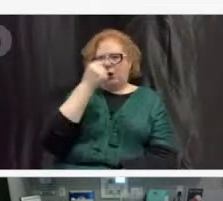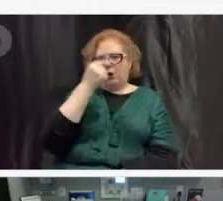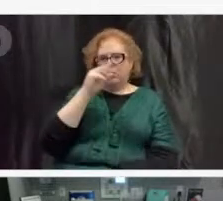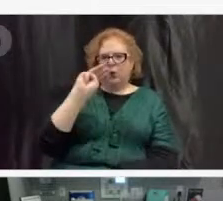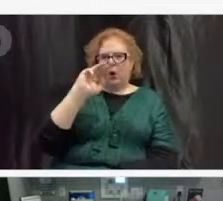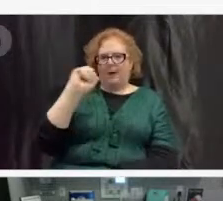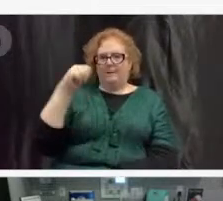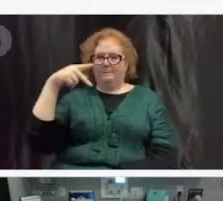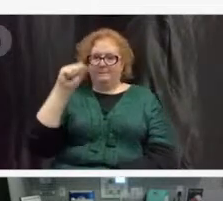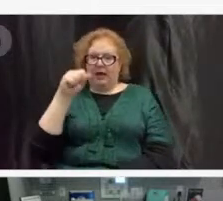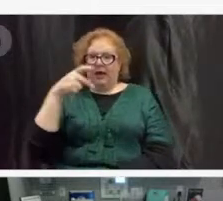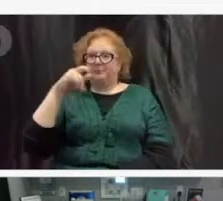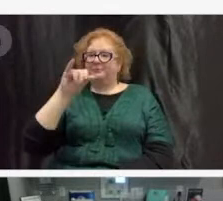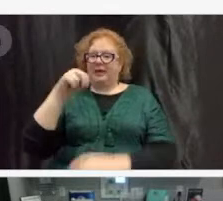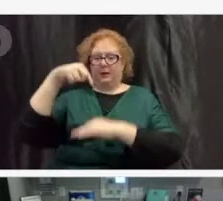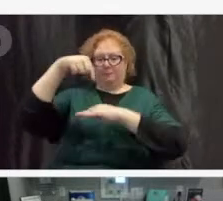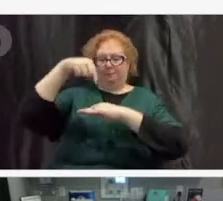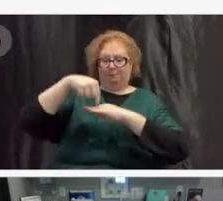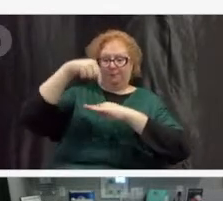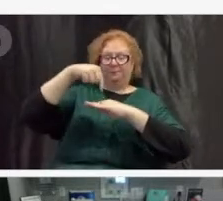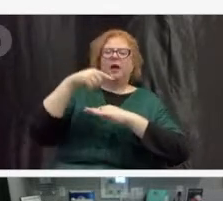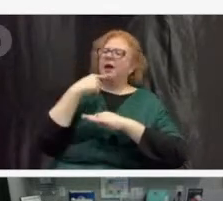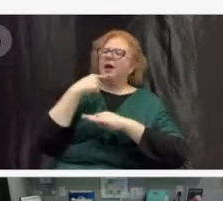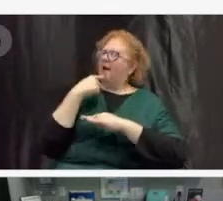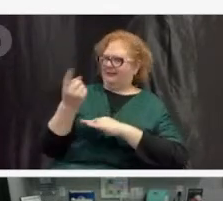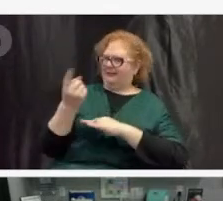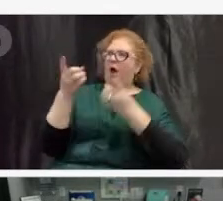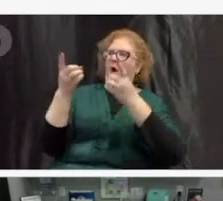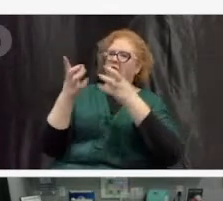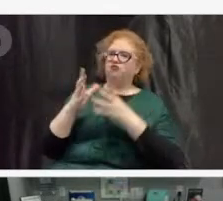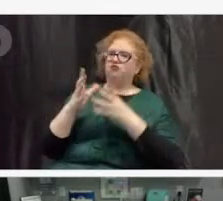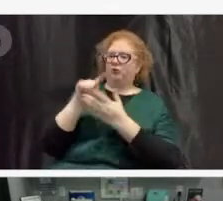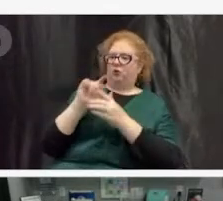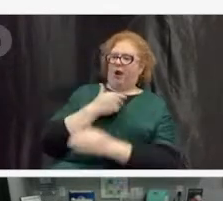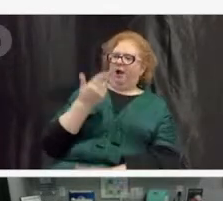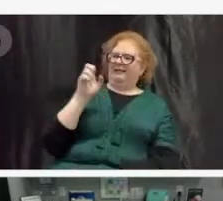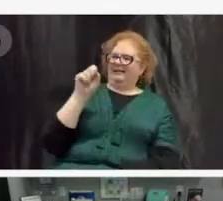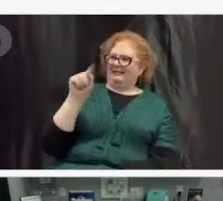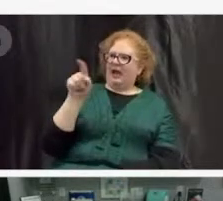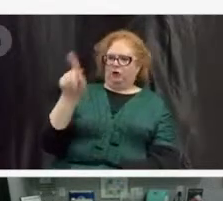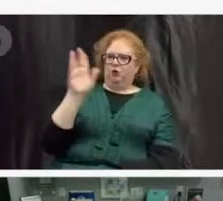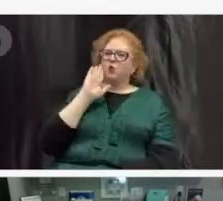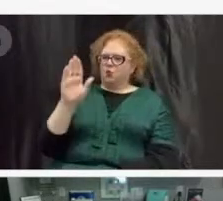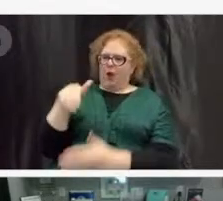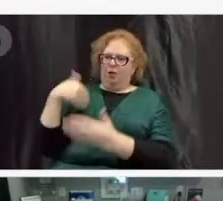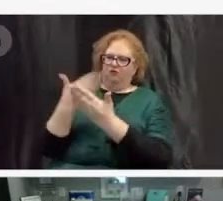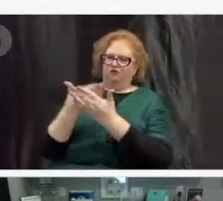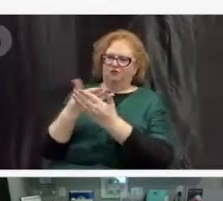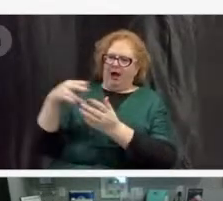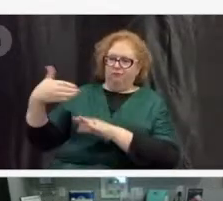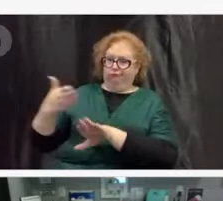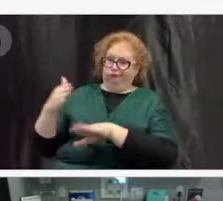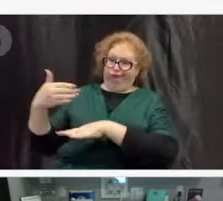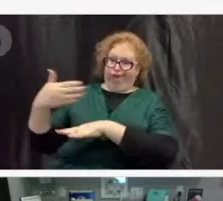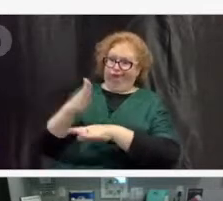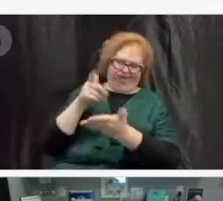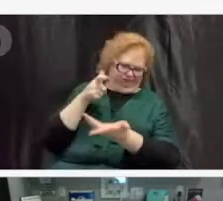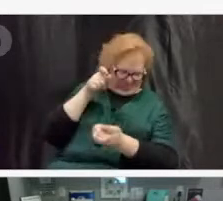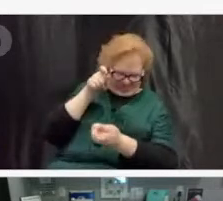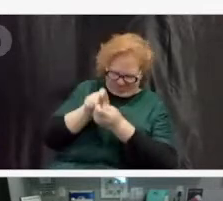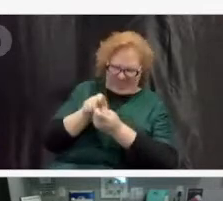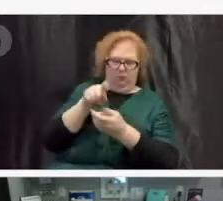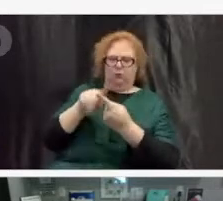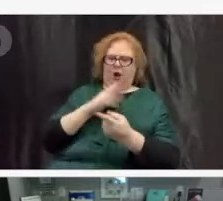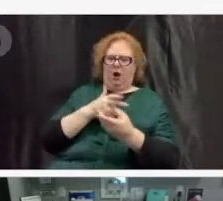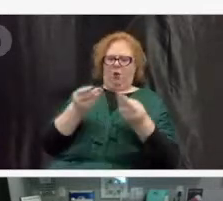link to the directions, and I tell guests that the directions will get them exactly to the property. It also has interactive instructions at each